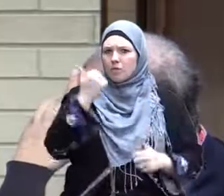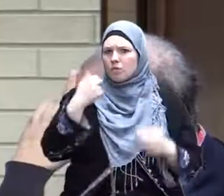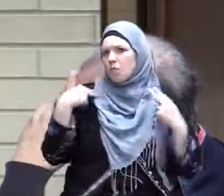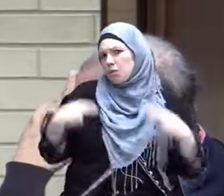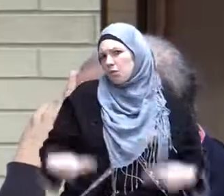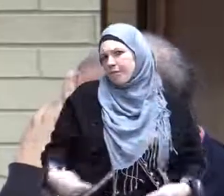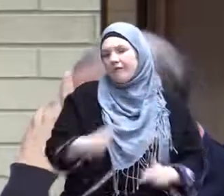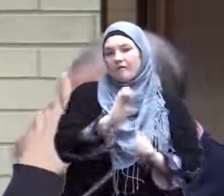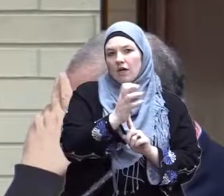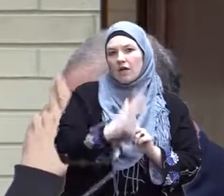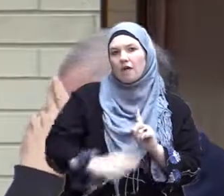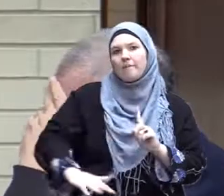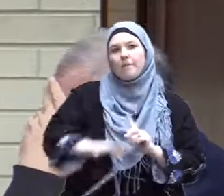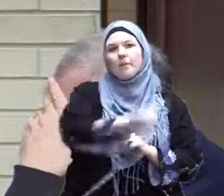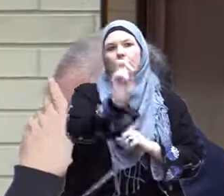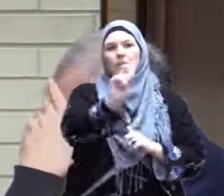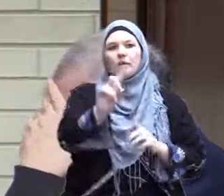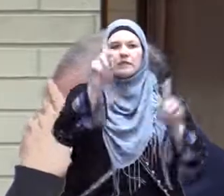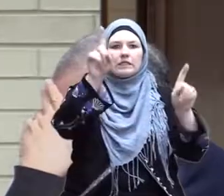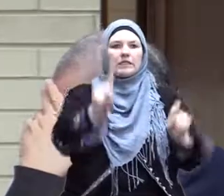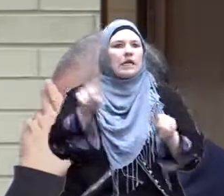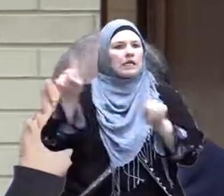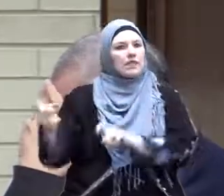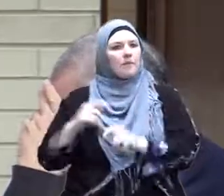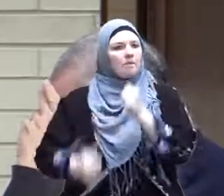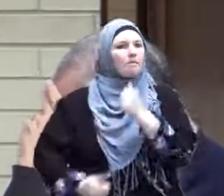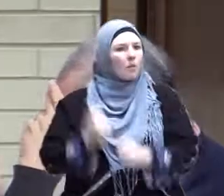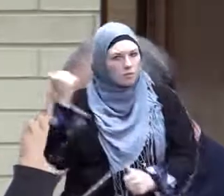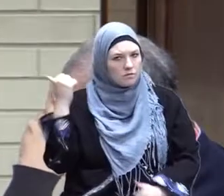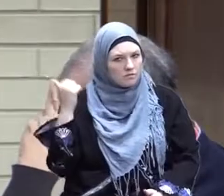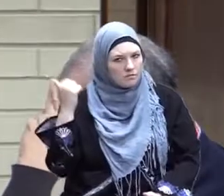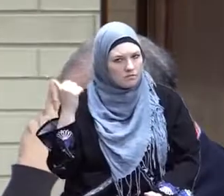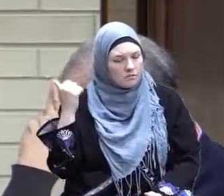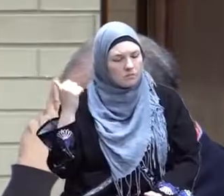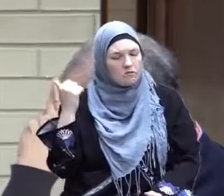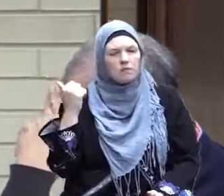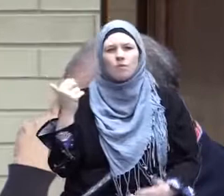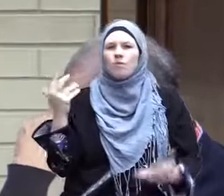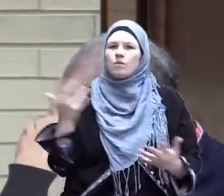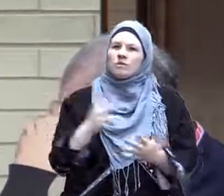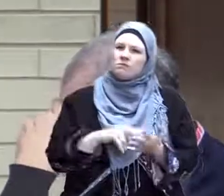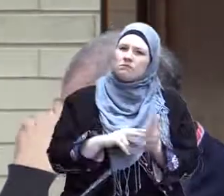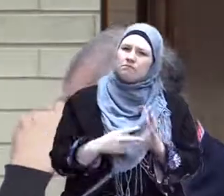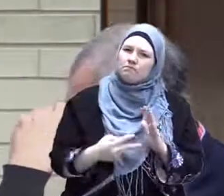human environment, is where we are tested the most. What do we mean?